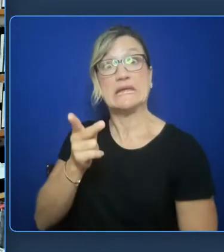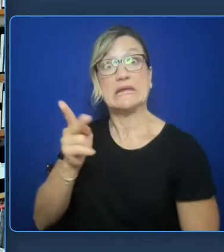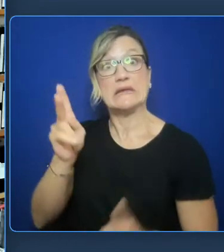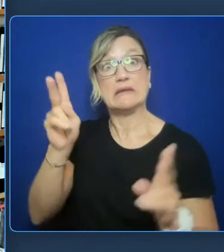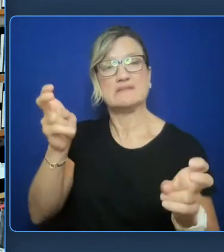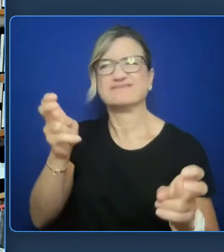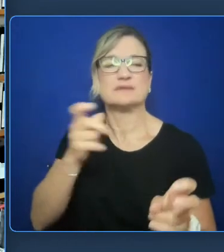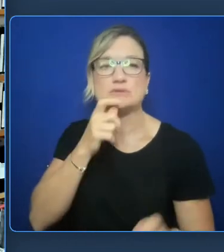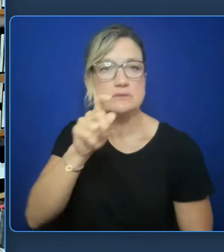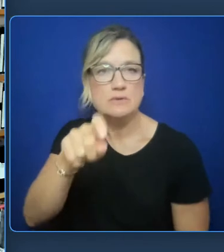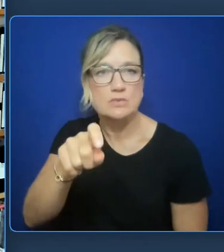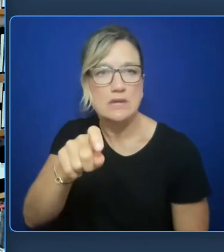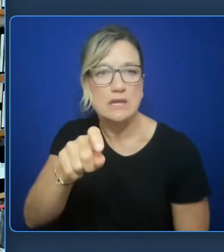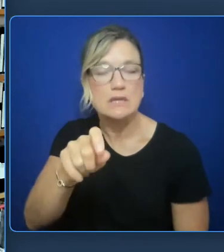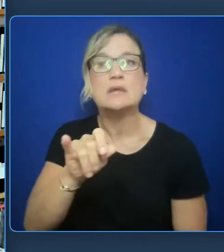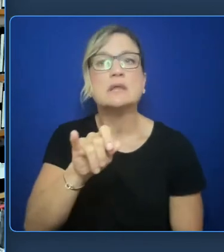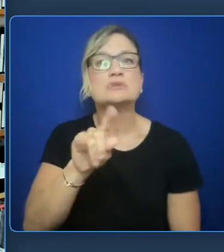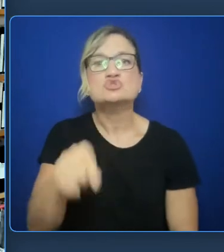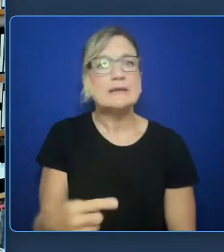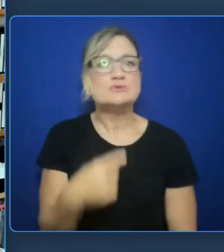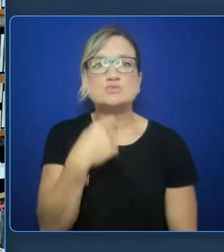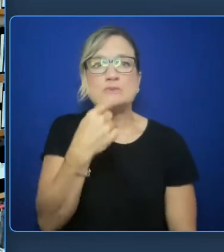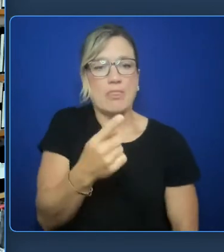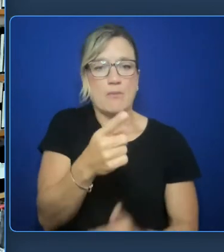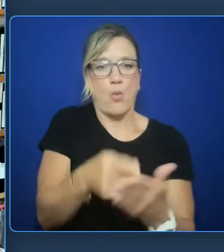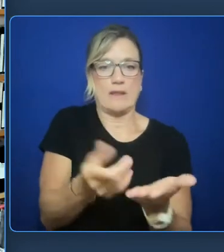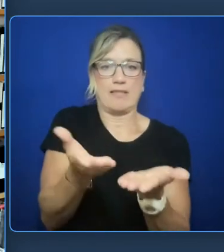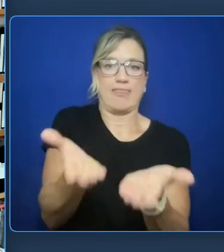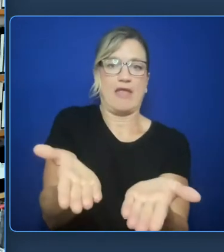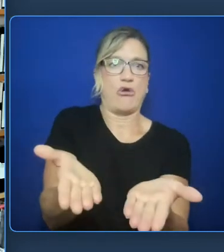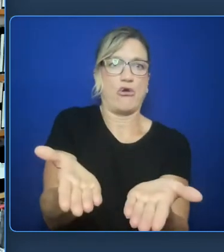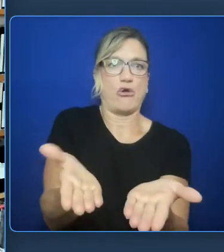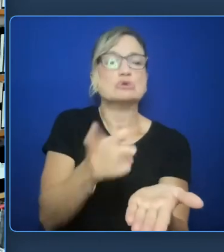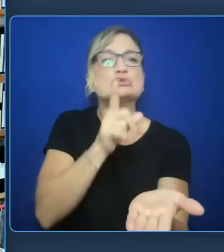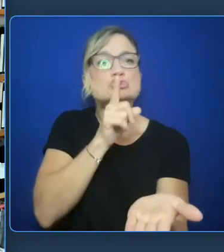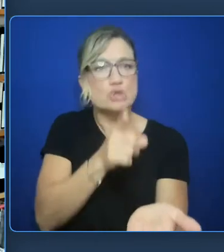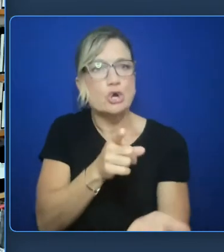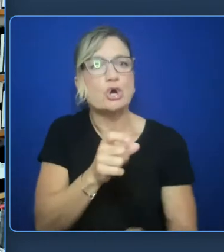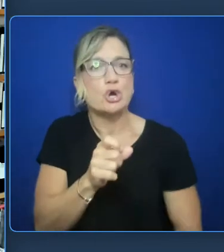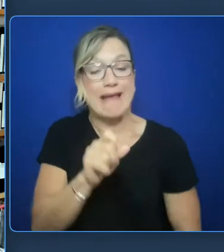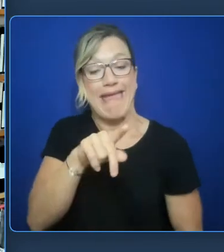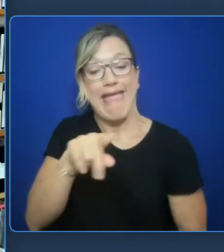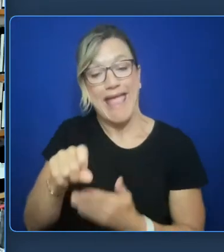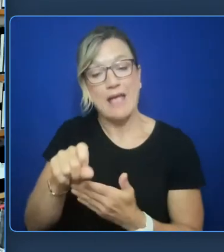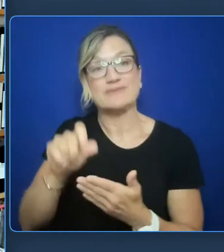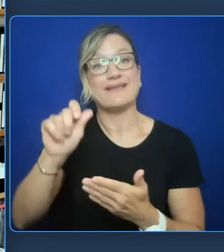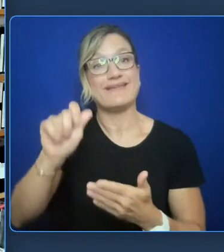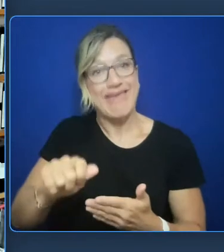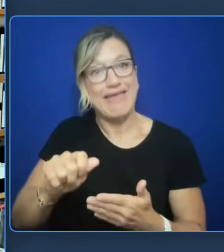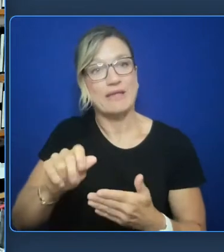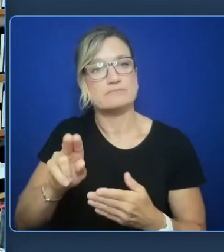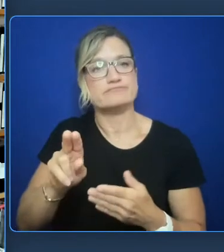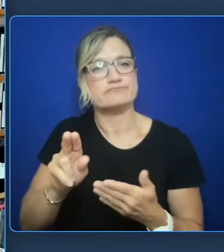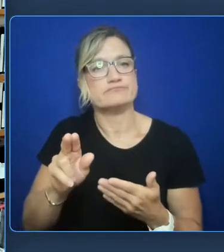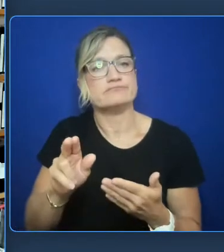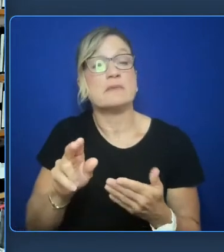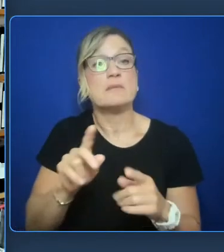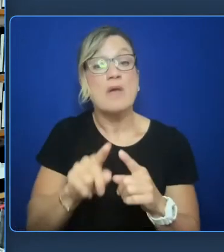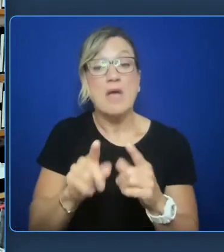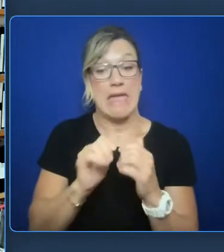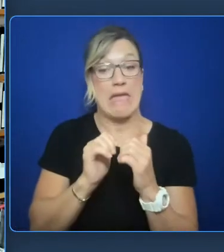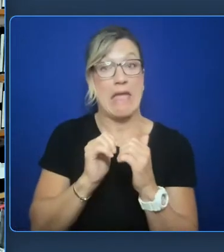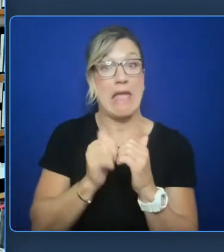for telling you what is there, sure, there are apps that can do that. But what about the